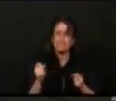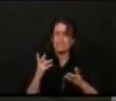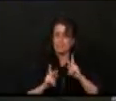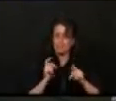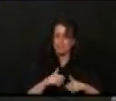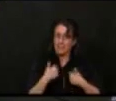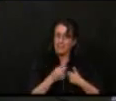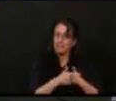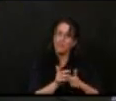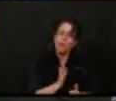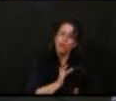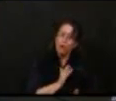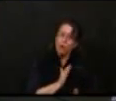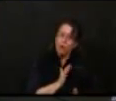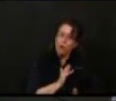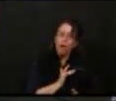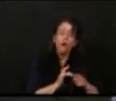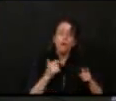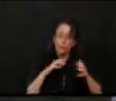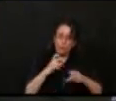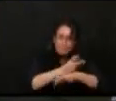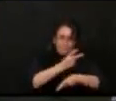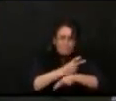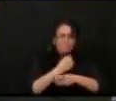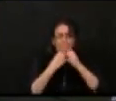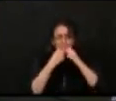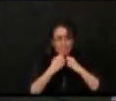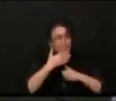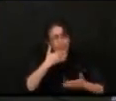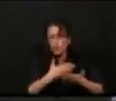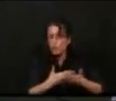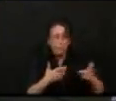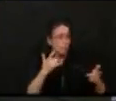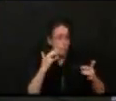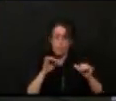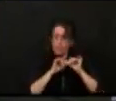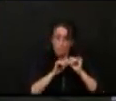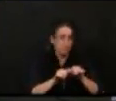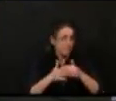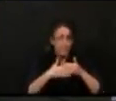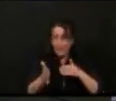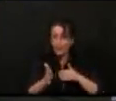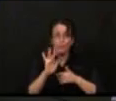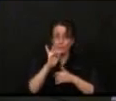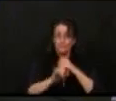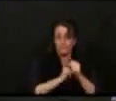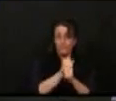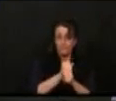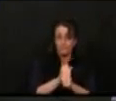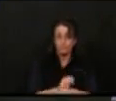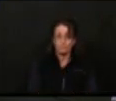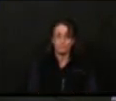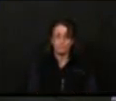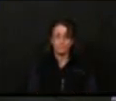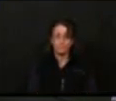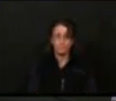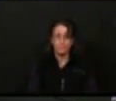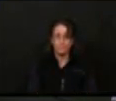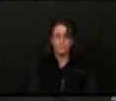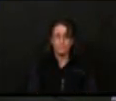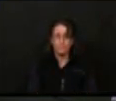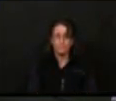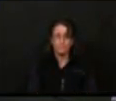focused on maintaining these and for the next 25-year period. So really, I